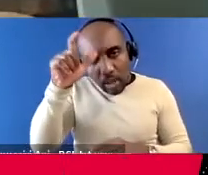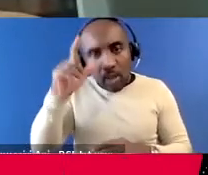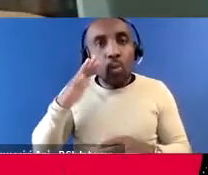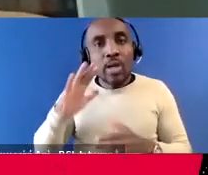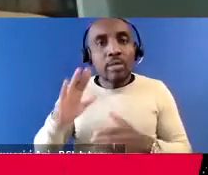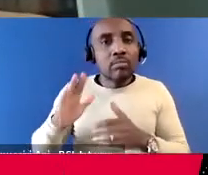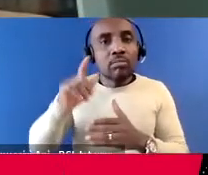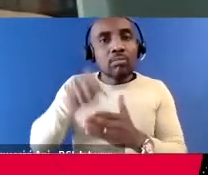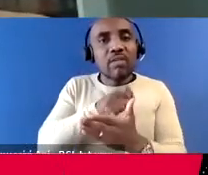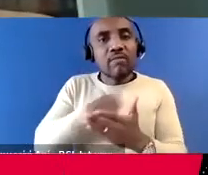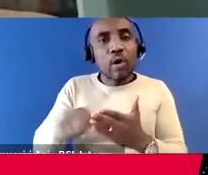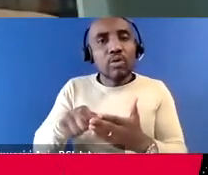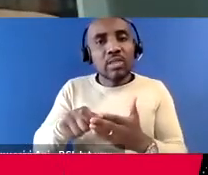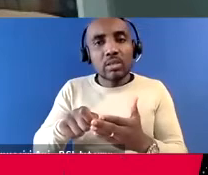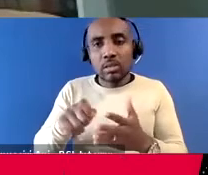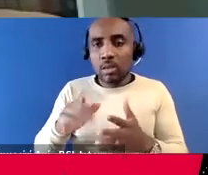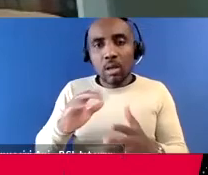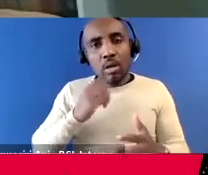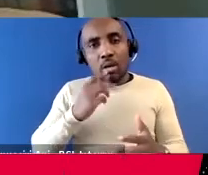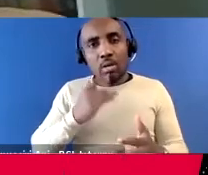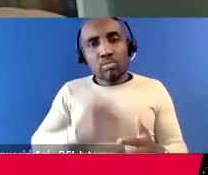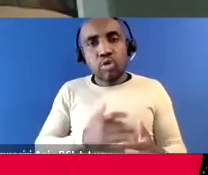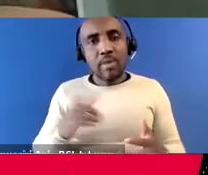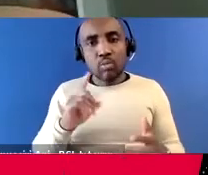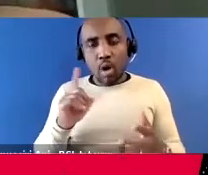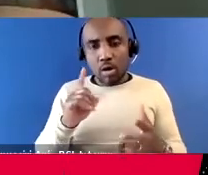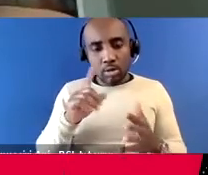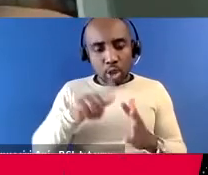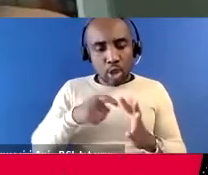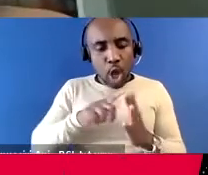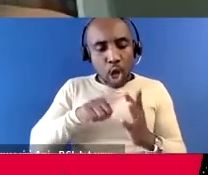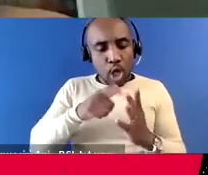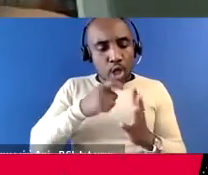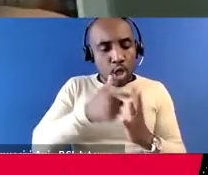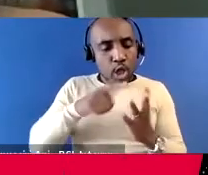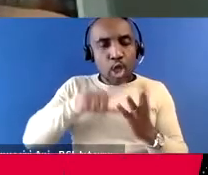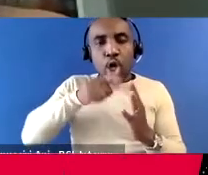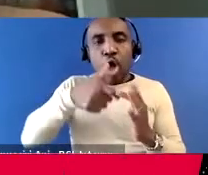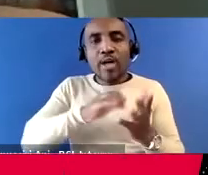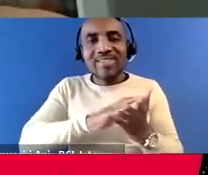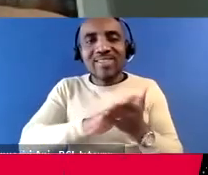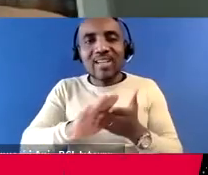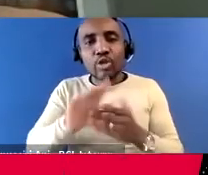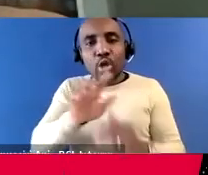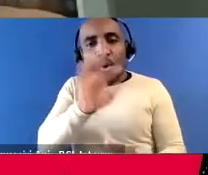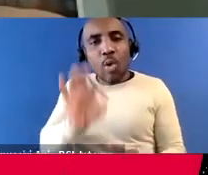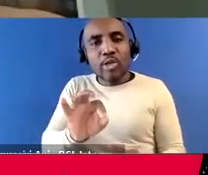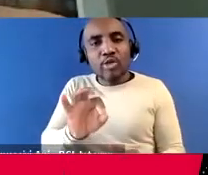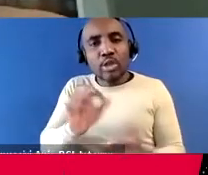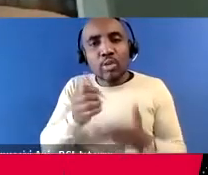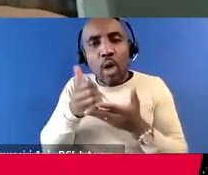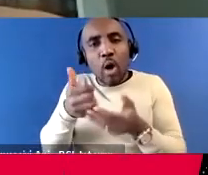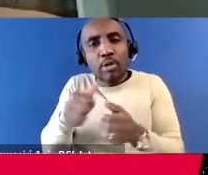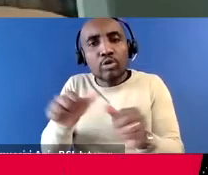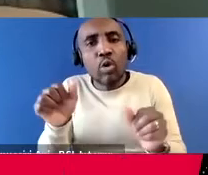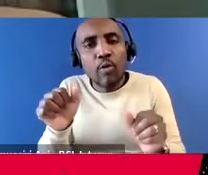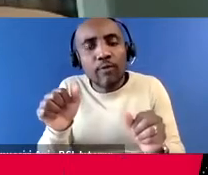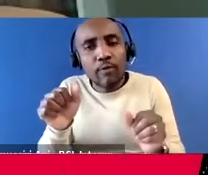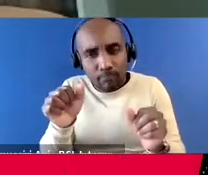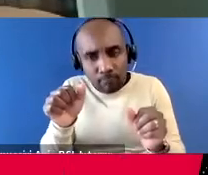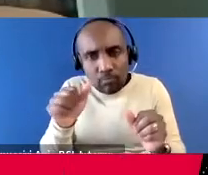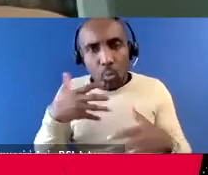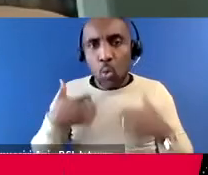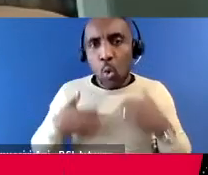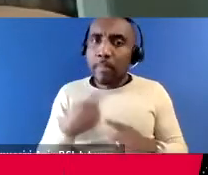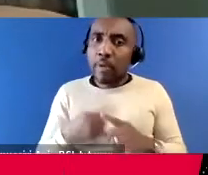democracy and a peaceful resolution to the Kurdish question in Turkey. At first, there were some kind of hopeful signs that this